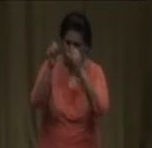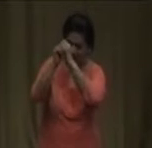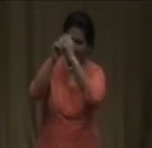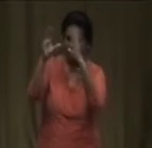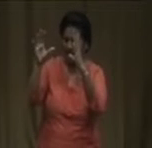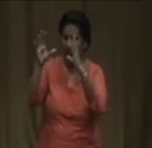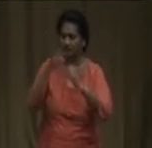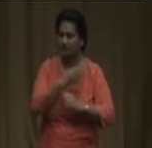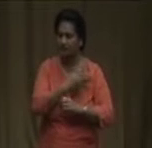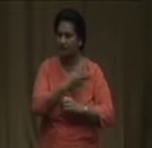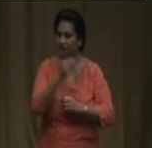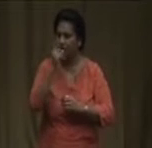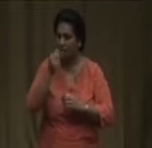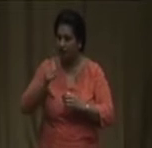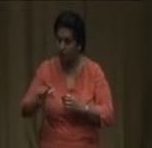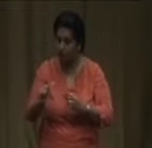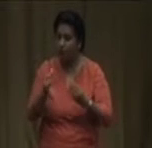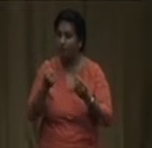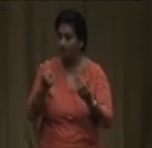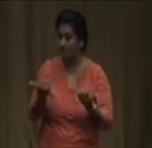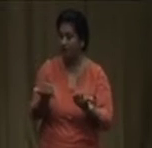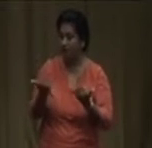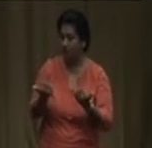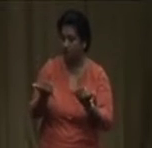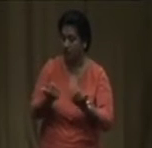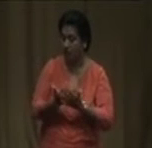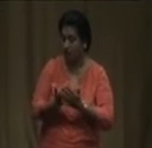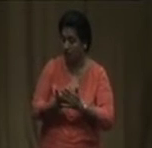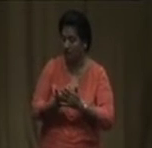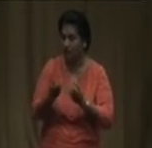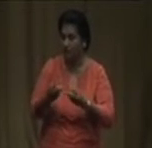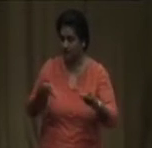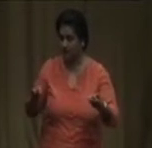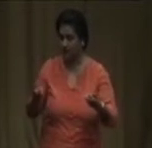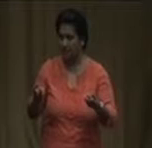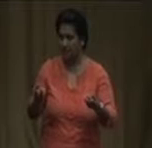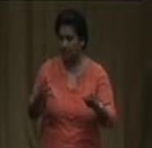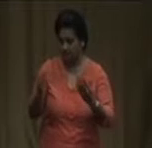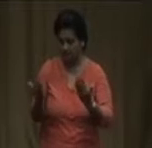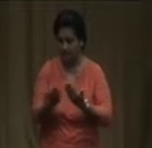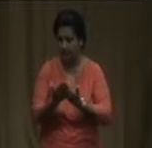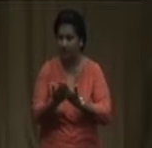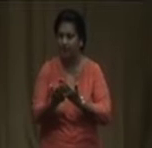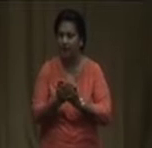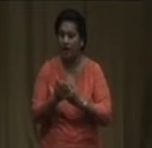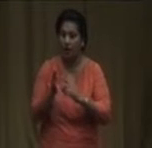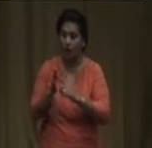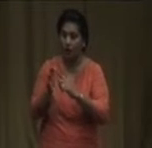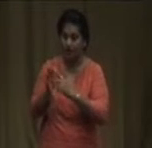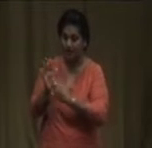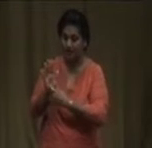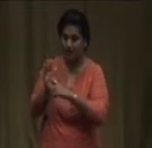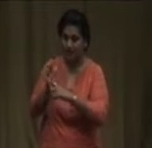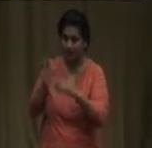amass sufficient course materials that lead to exit credentials. The OerU is aligned with the